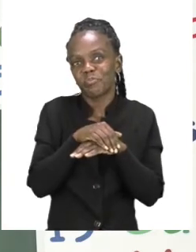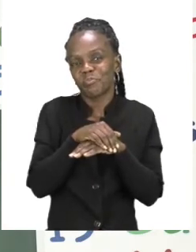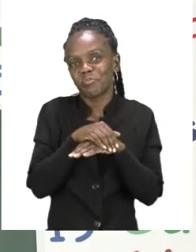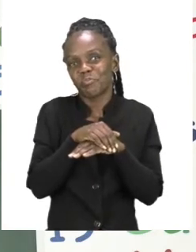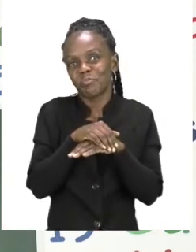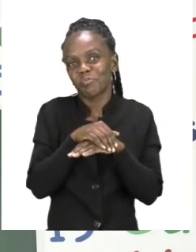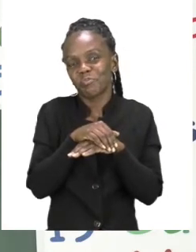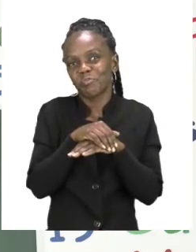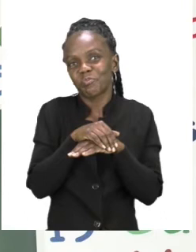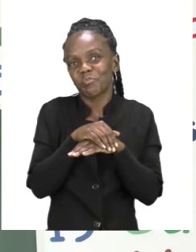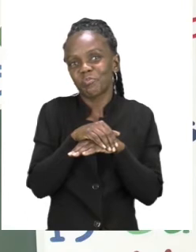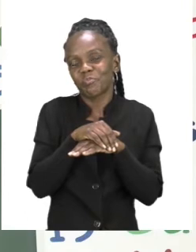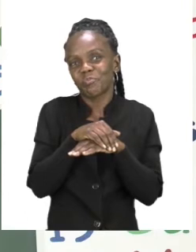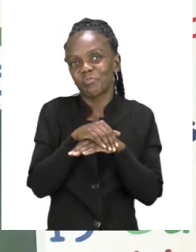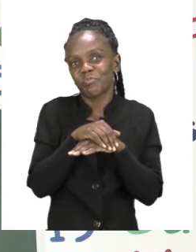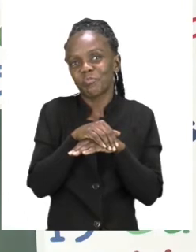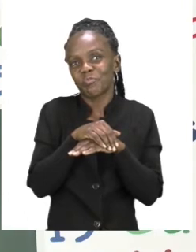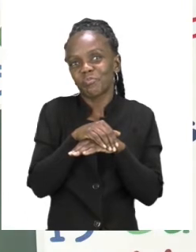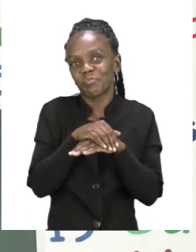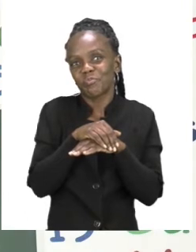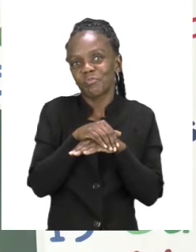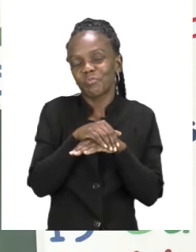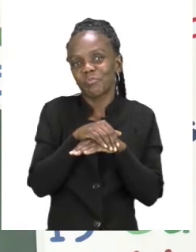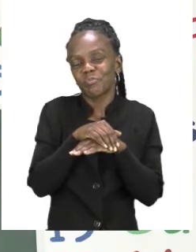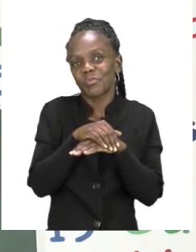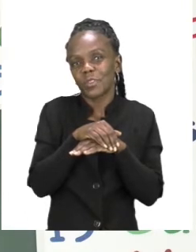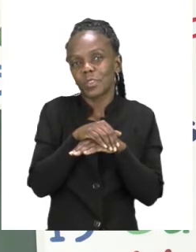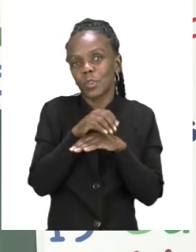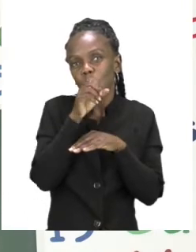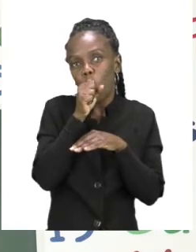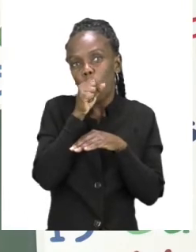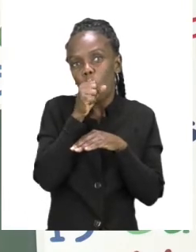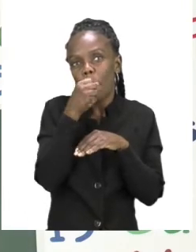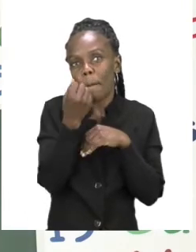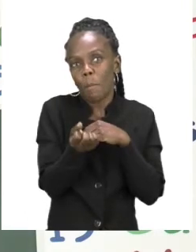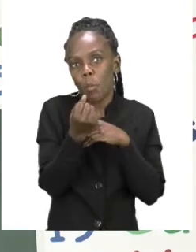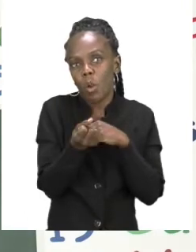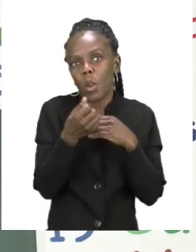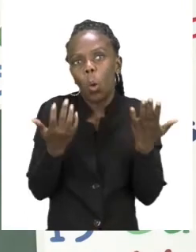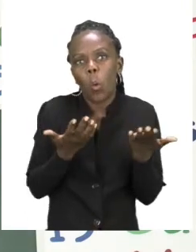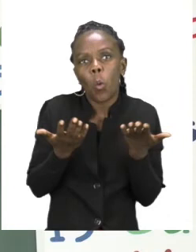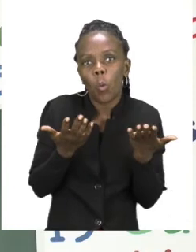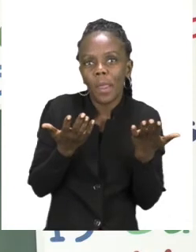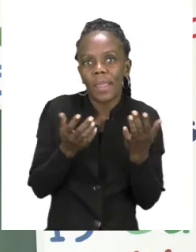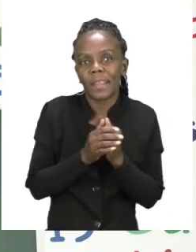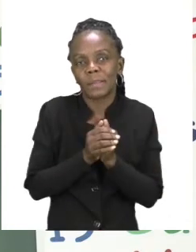Tell me now where the orange ball is.